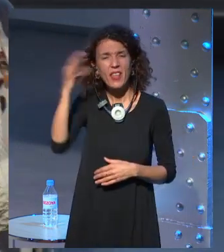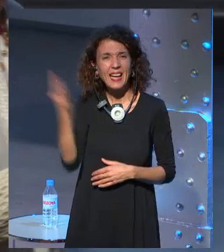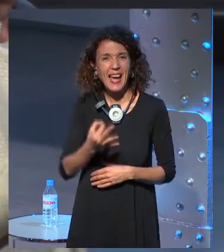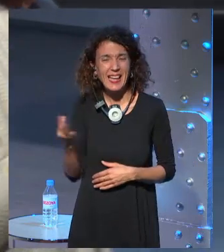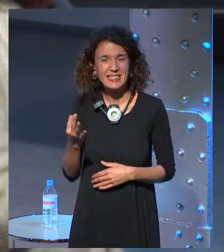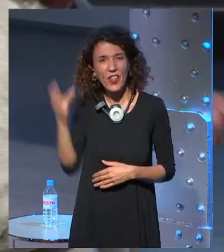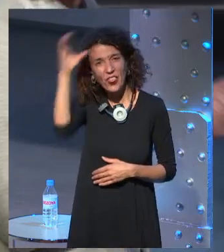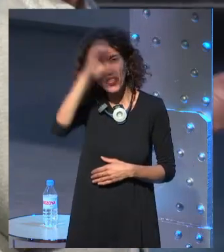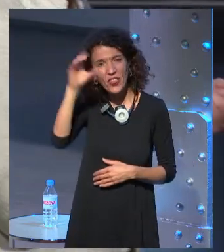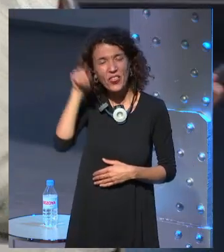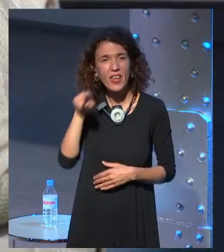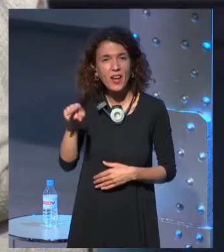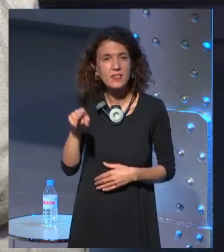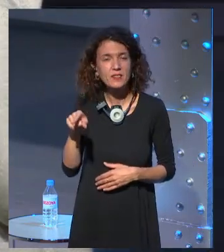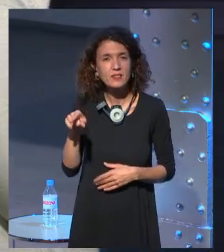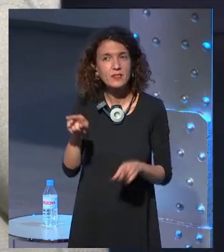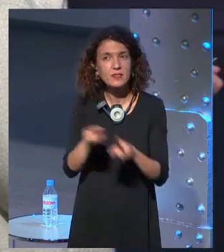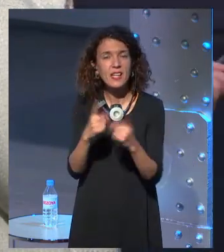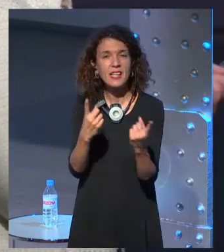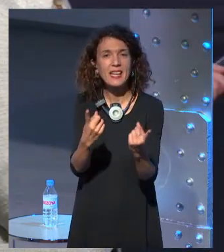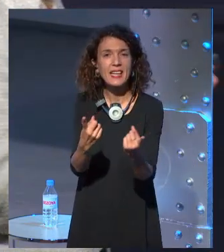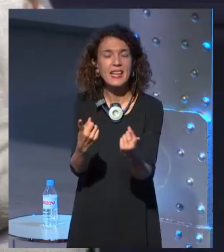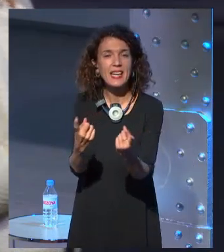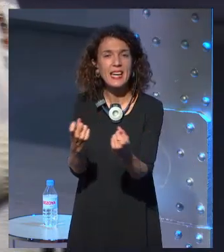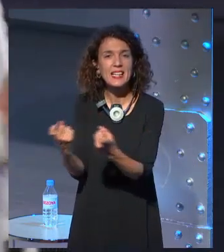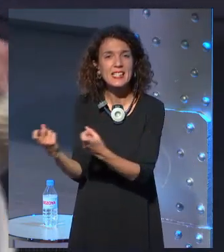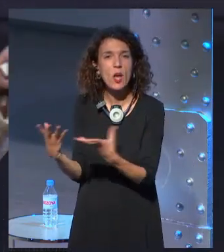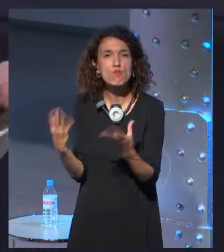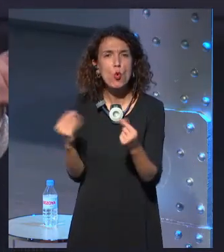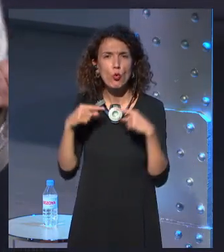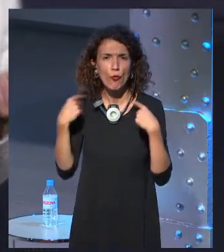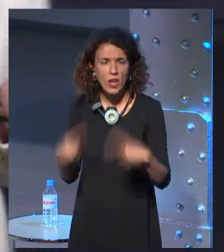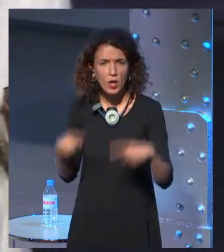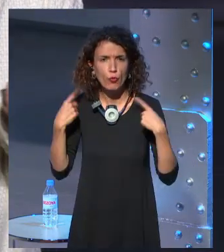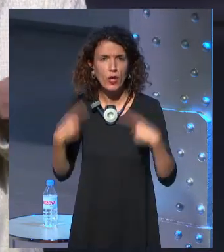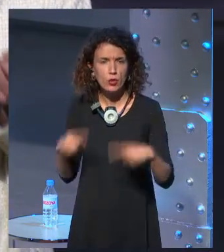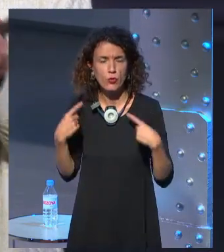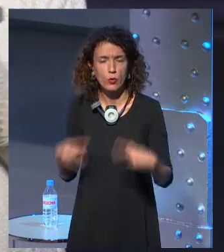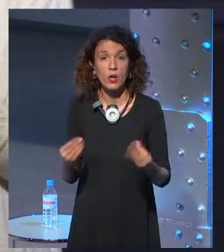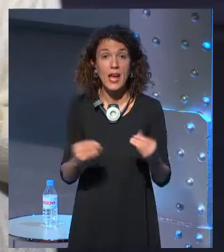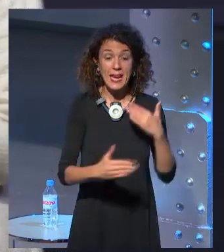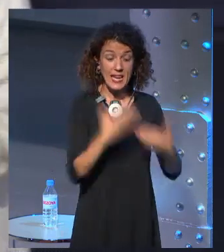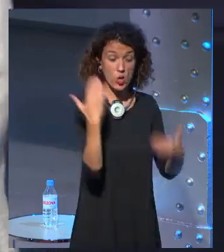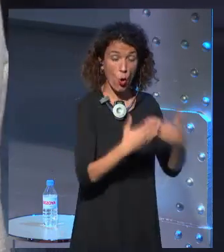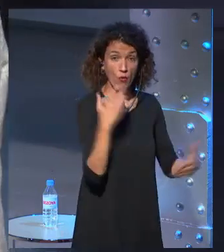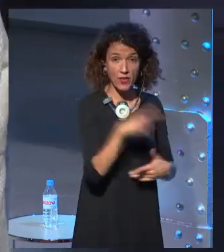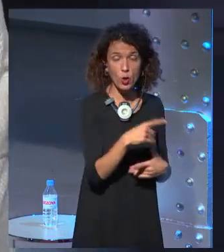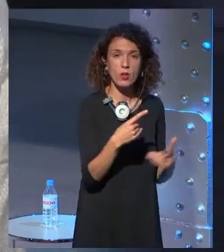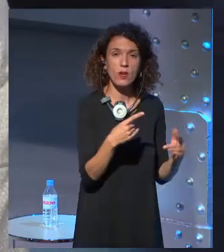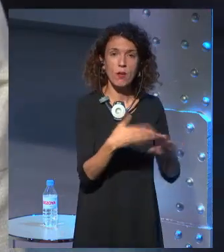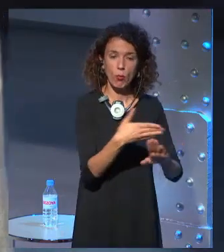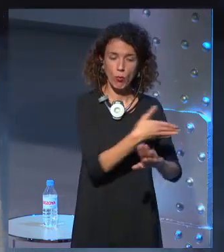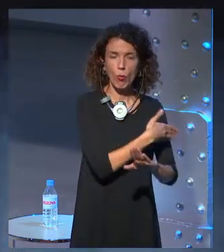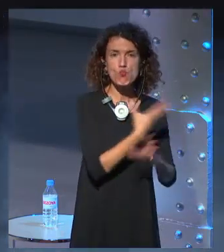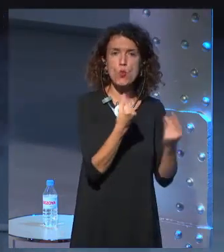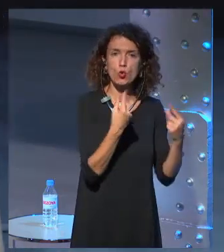Science requires lots of failure. What is innovation? Innovation requires enormous amounts of